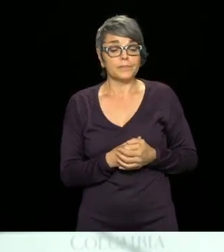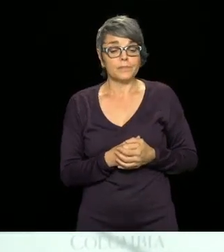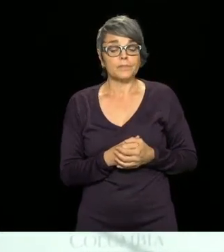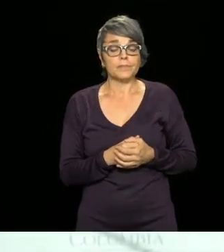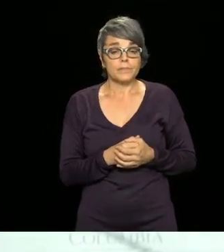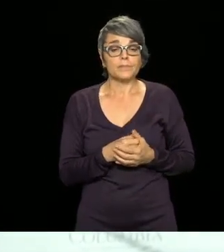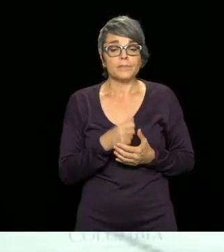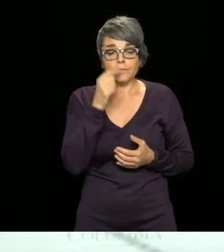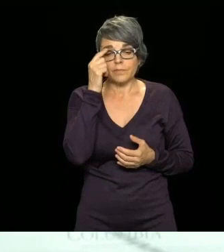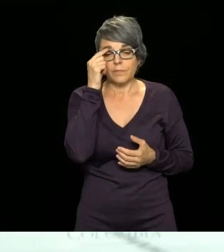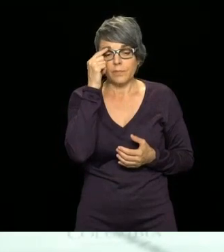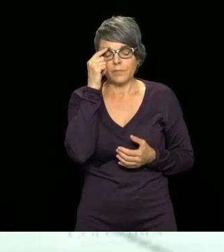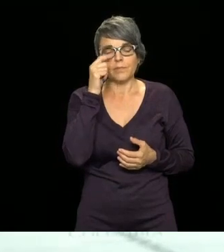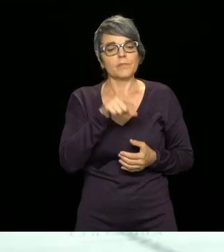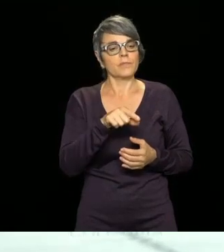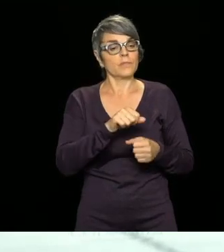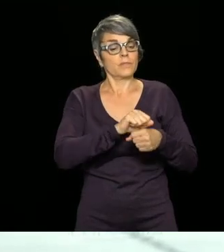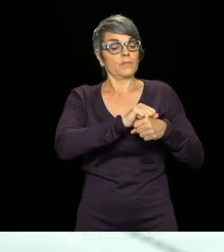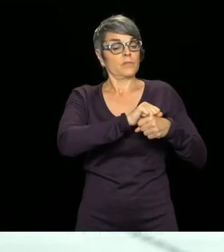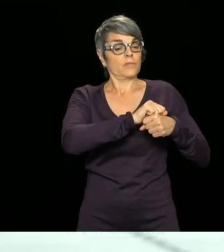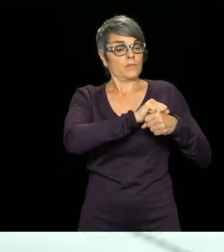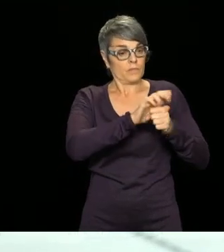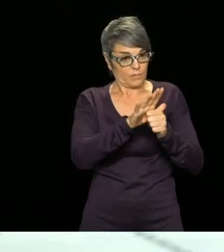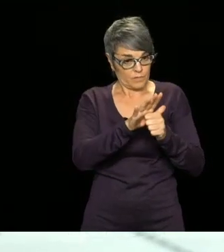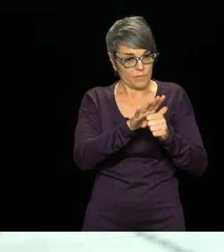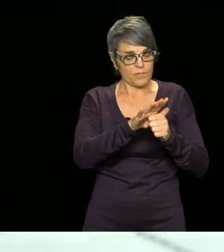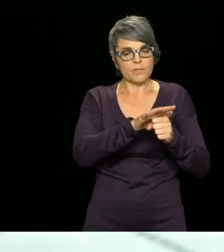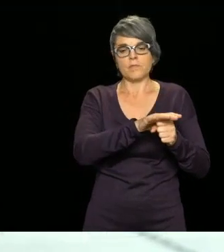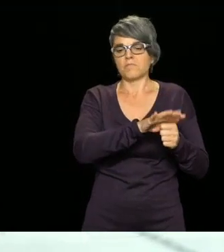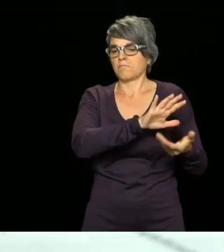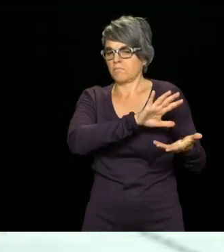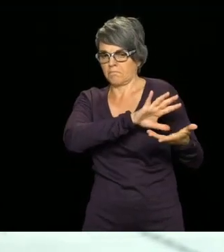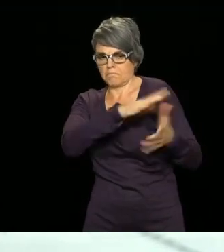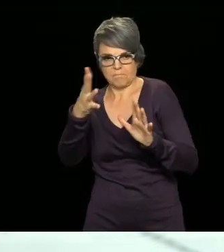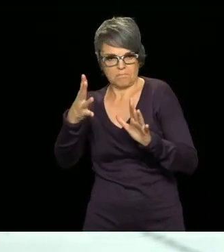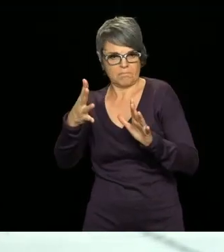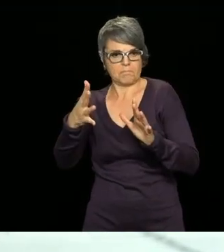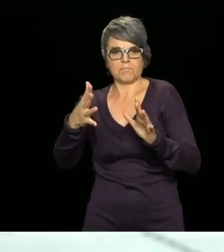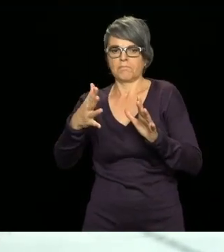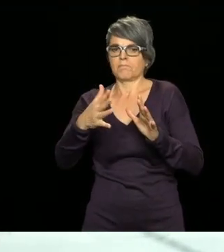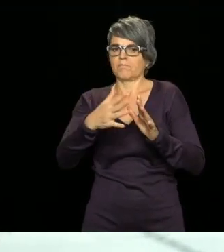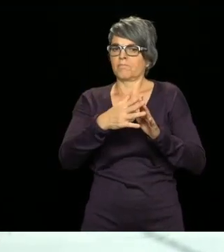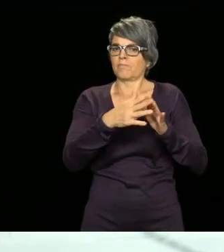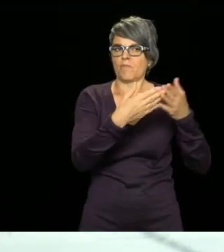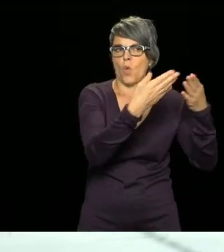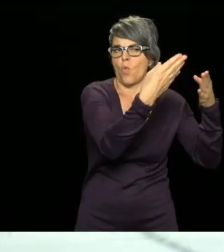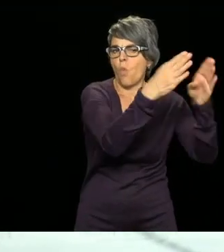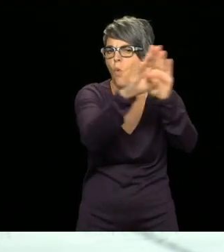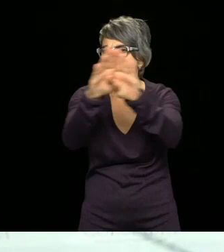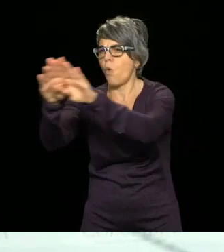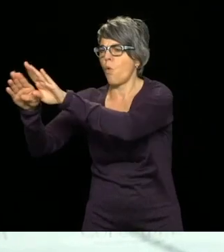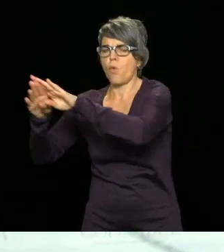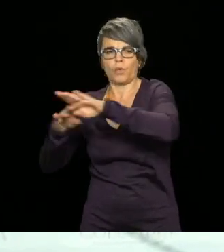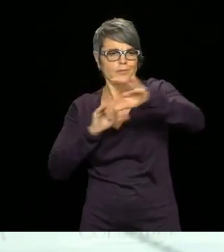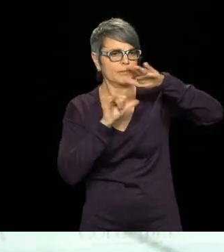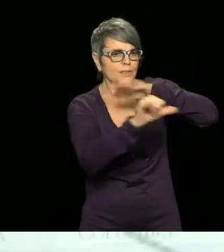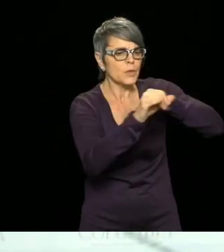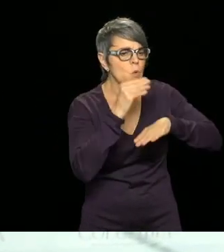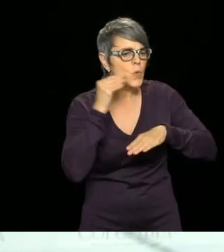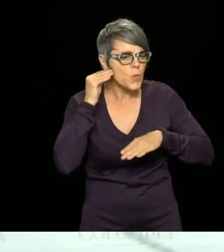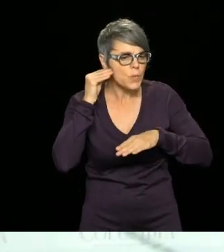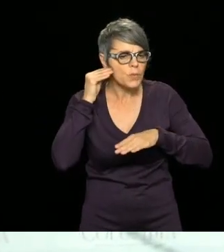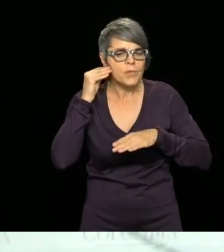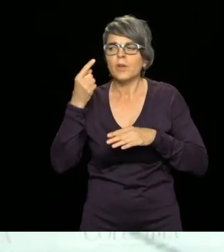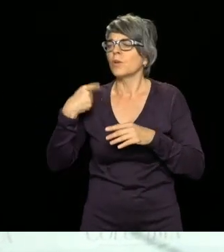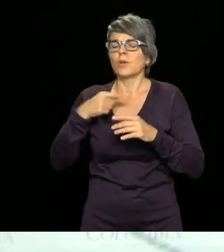the lockdown, we went to Minister Farnworth and said that we needed to have our services be designated